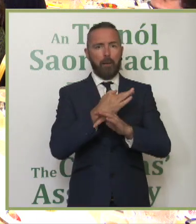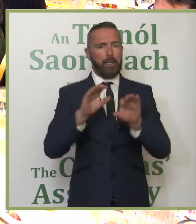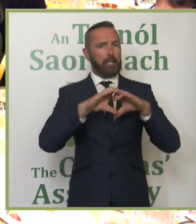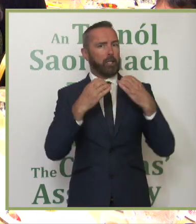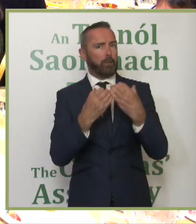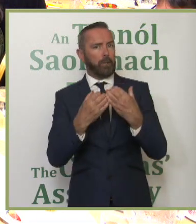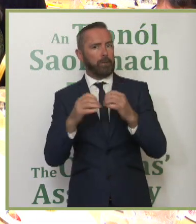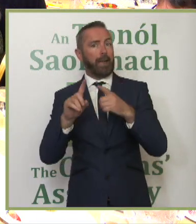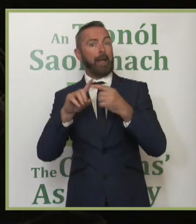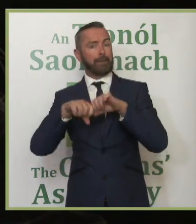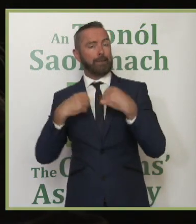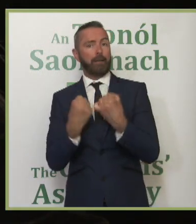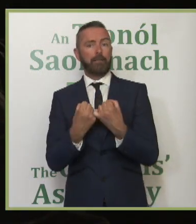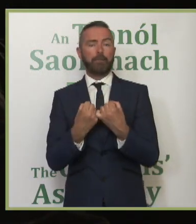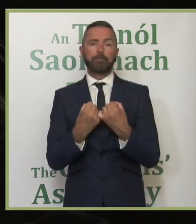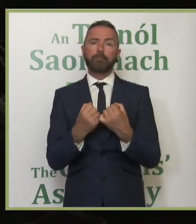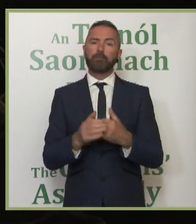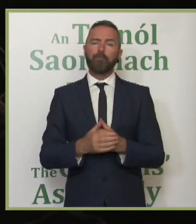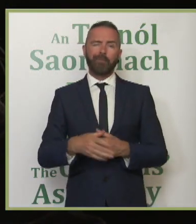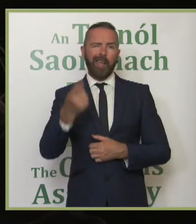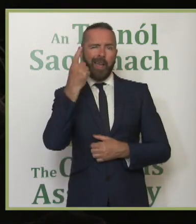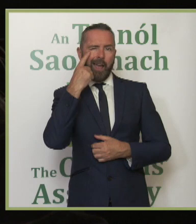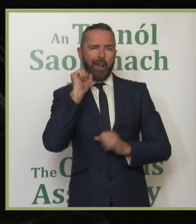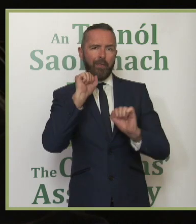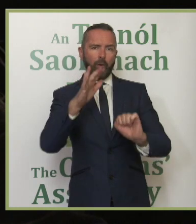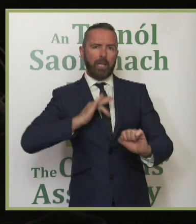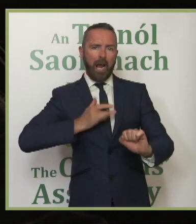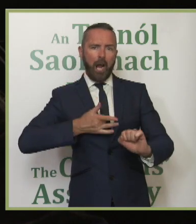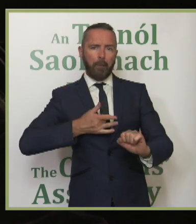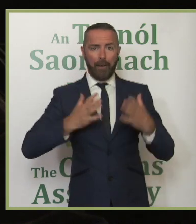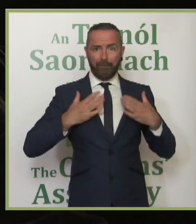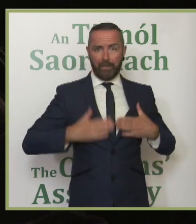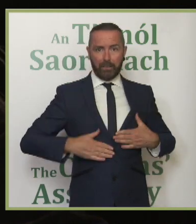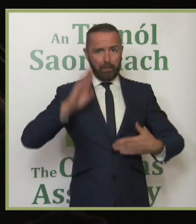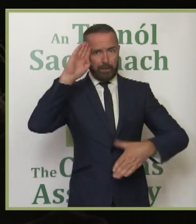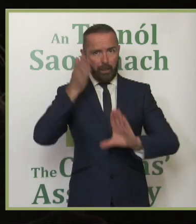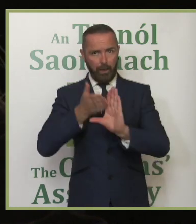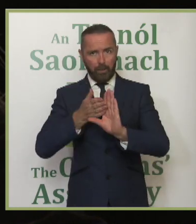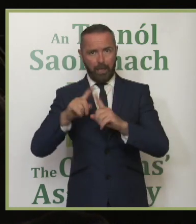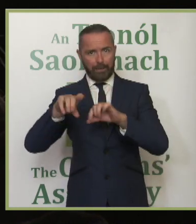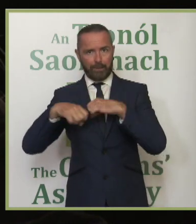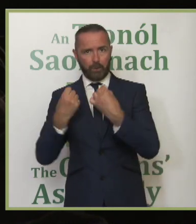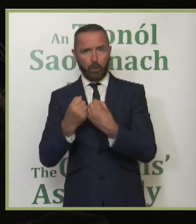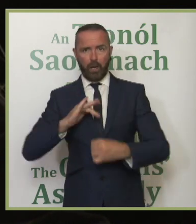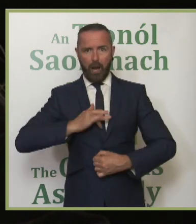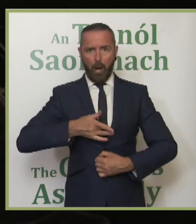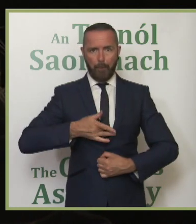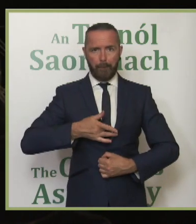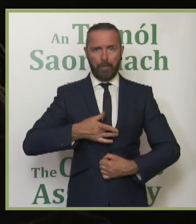then society. And it looked at those harms in terms of physical, psychological, and social harm,